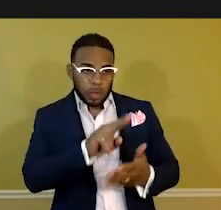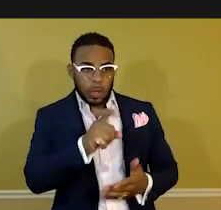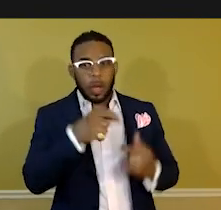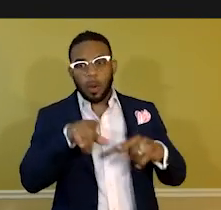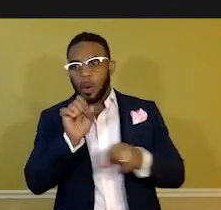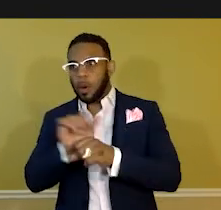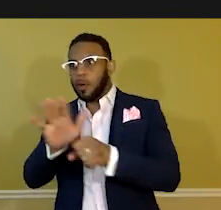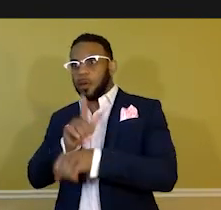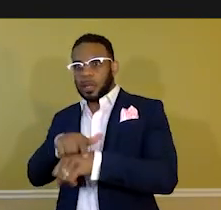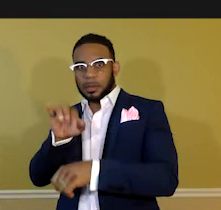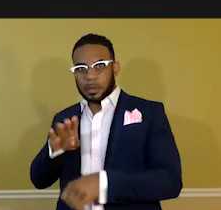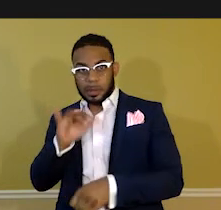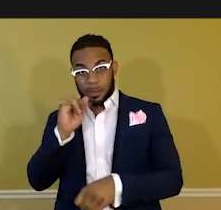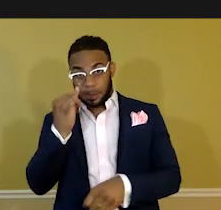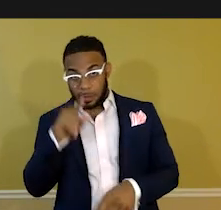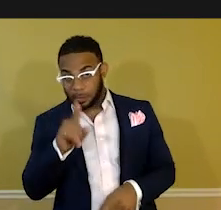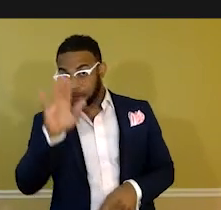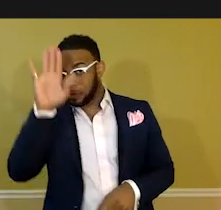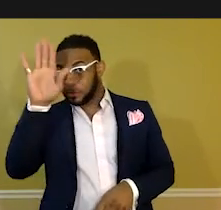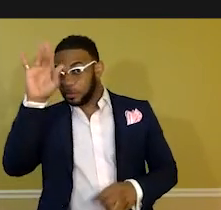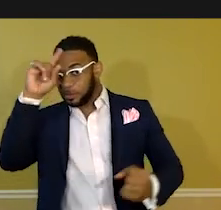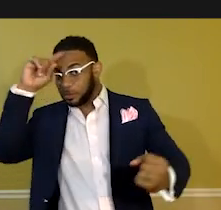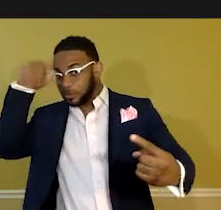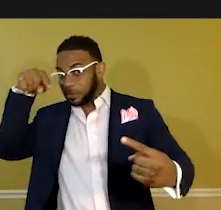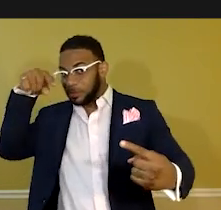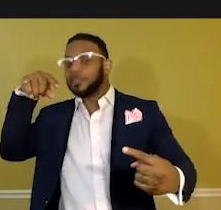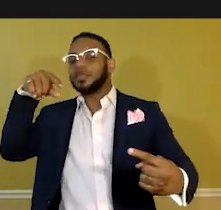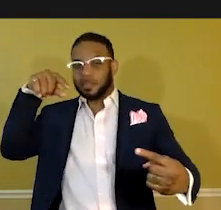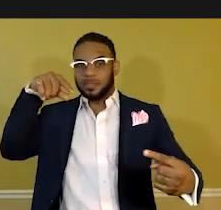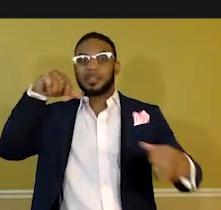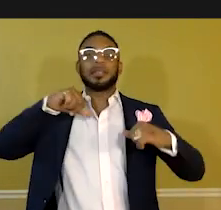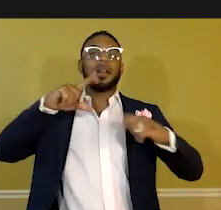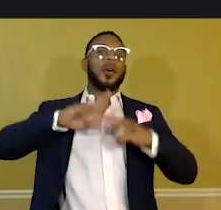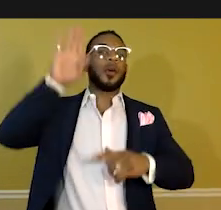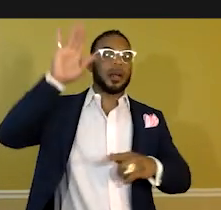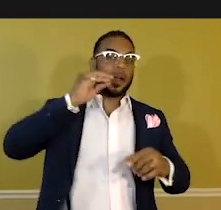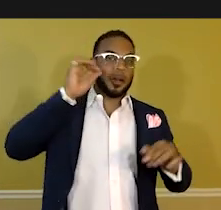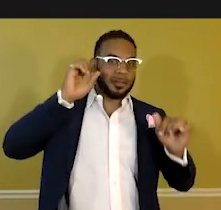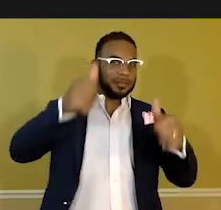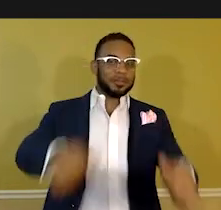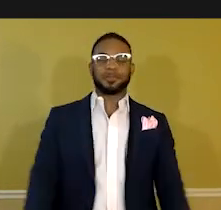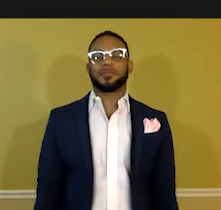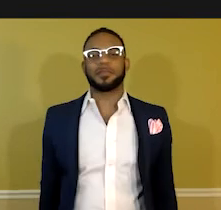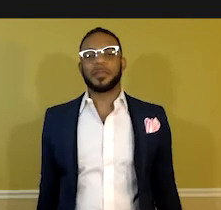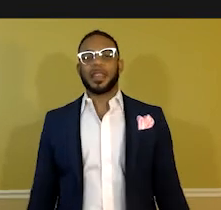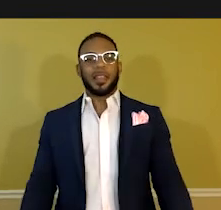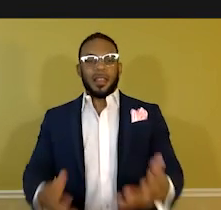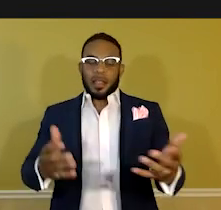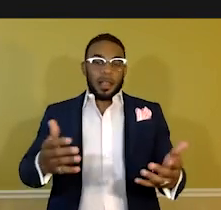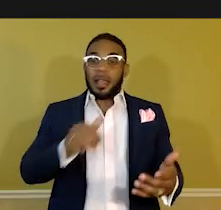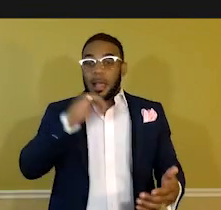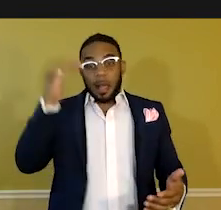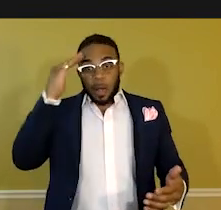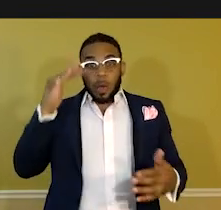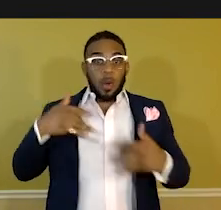working a full-time job, if this is you, um, say me or raise your hand at home, um, not